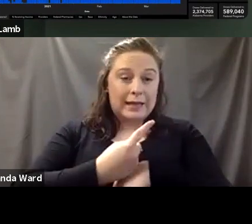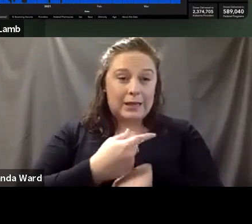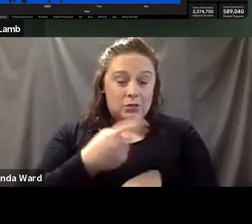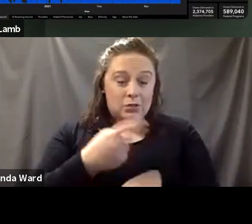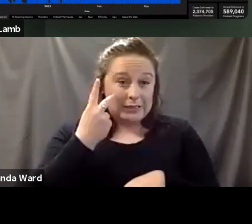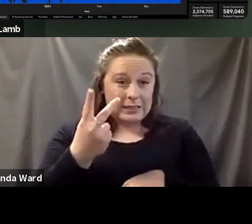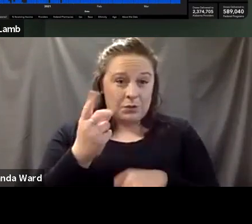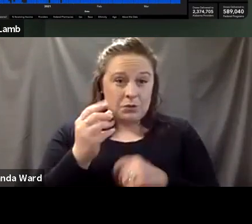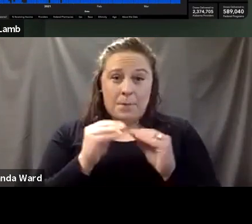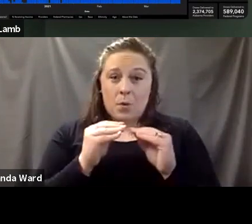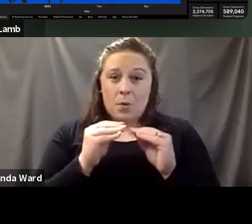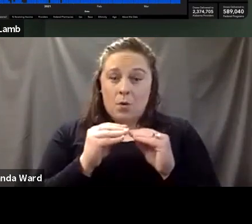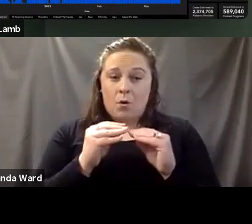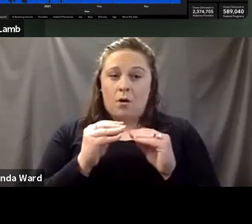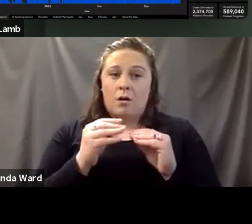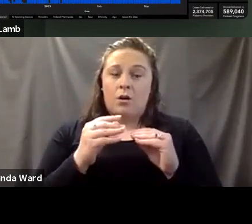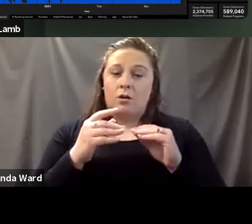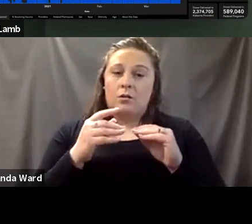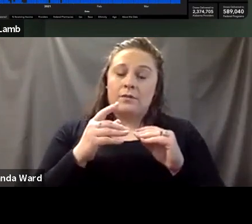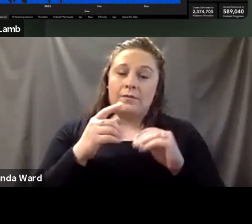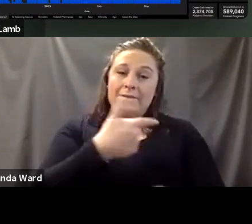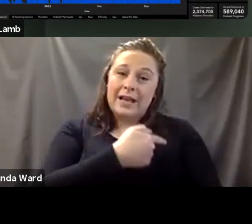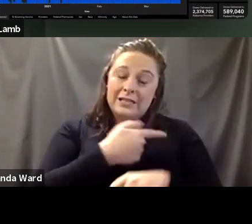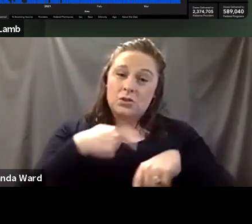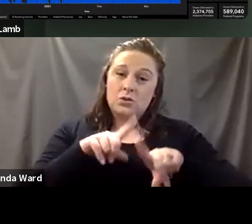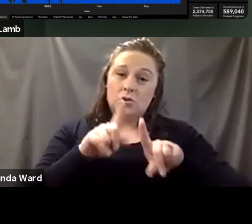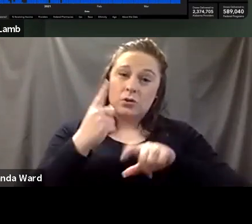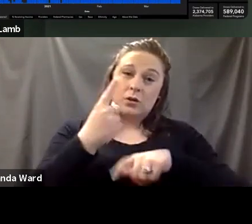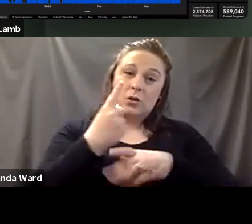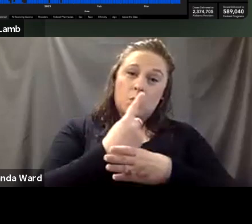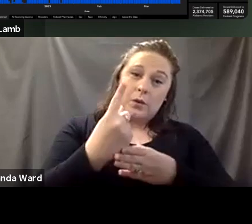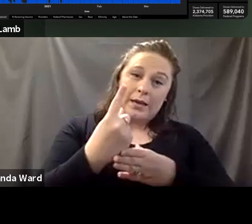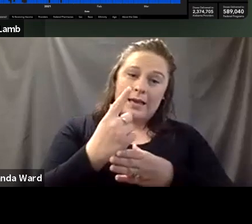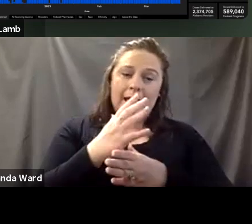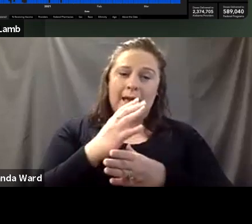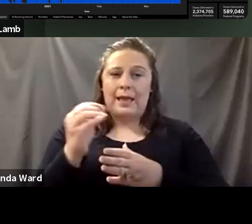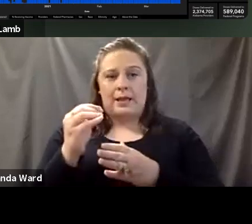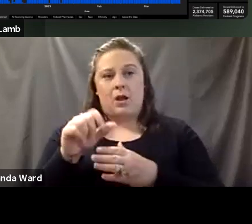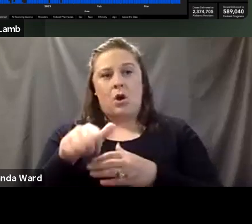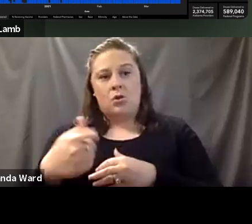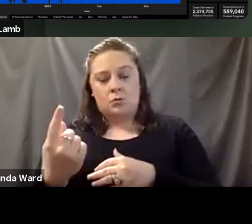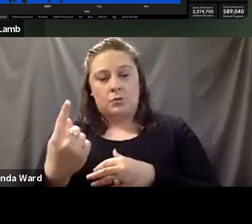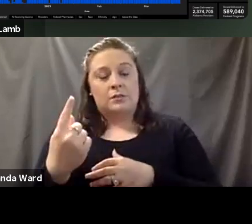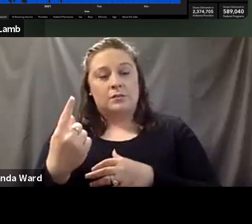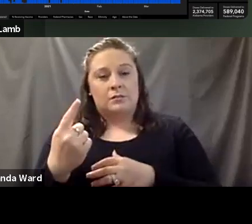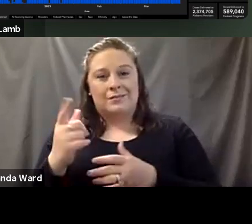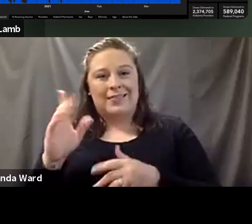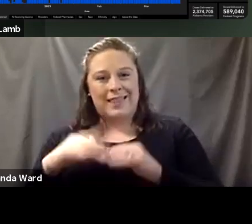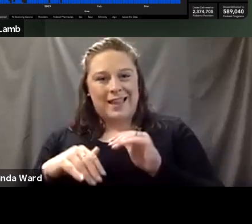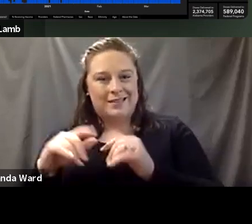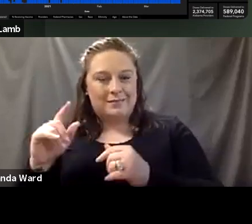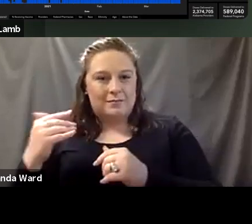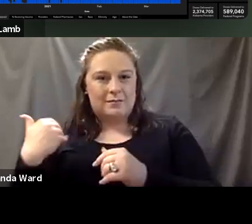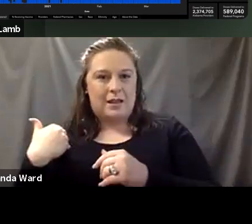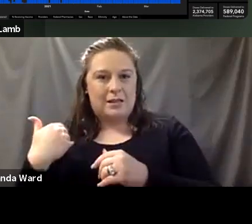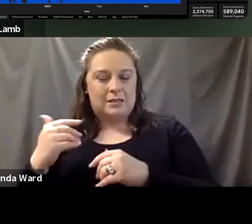we do more vaccines during the week than we do in the weekends. That's why those bars are much lower, especially this past weekend with